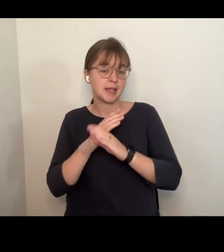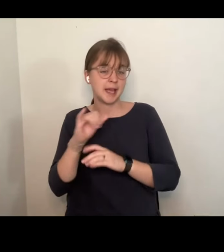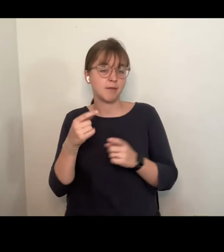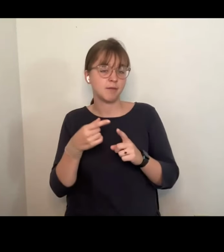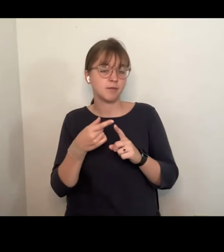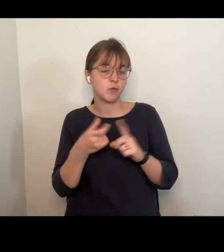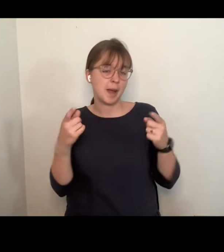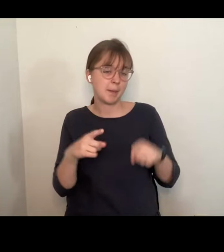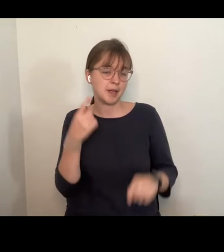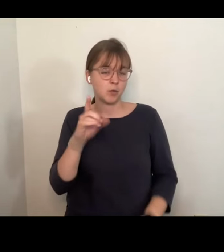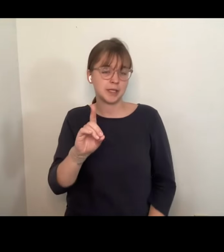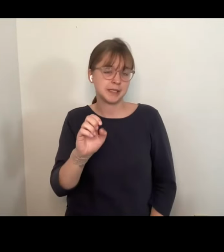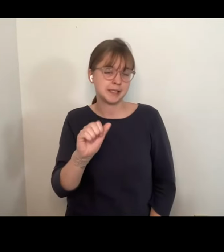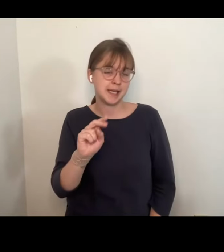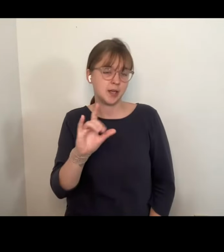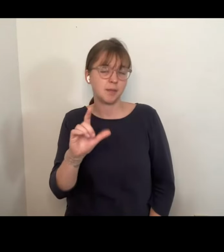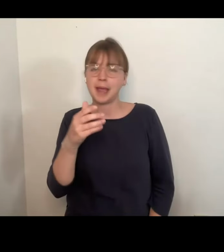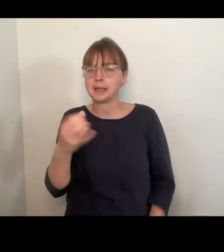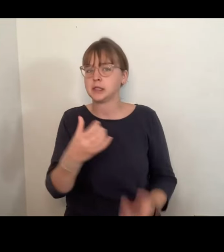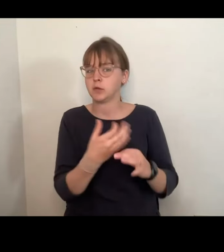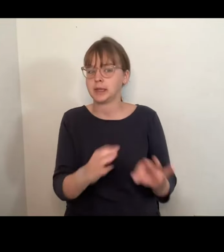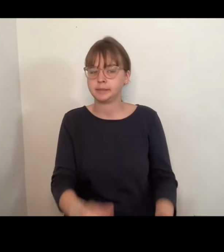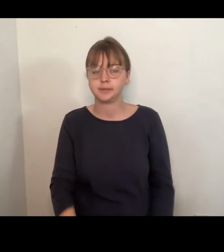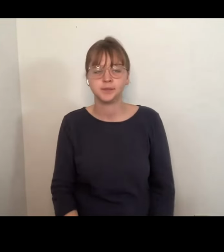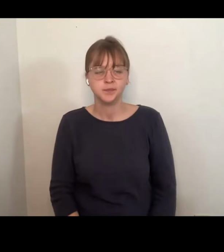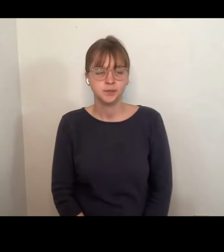we're so grateful we can do this at no charge.